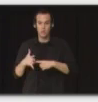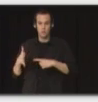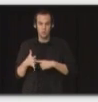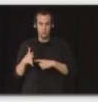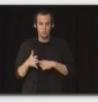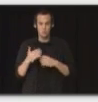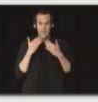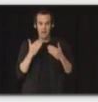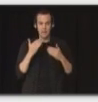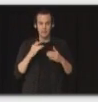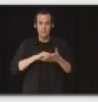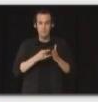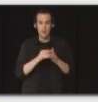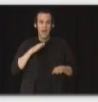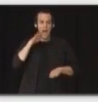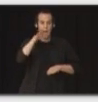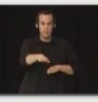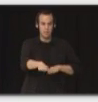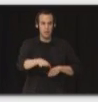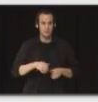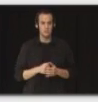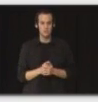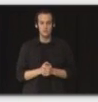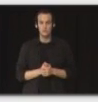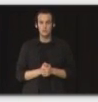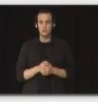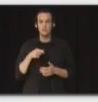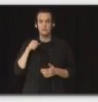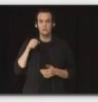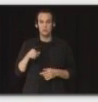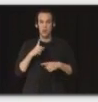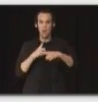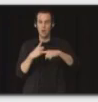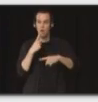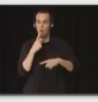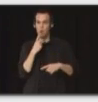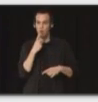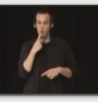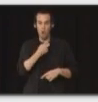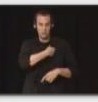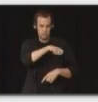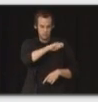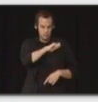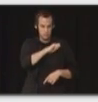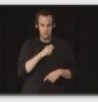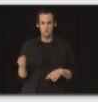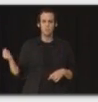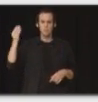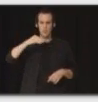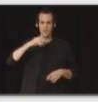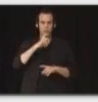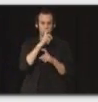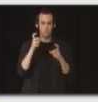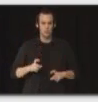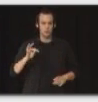Industry through the Plan Avanza. And we developed it together with the Confederation of Deaf People, the Spanish Red